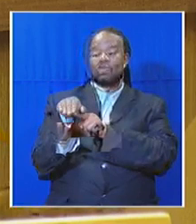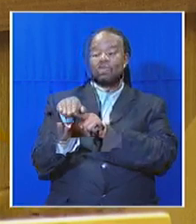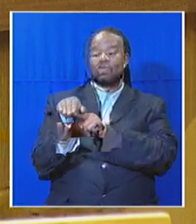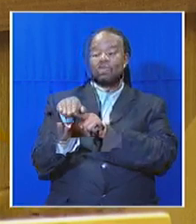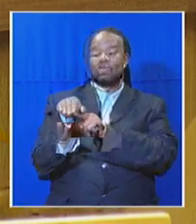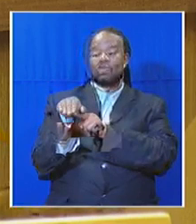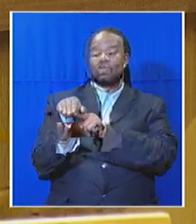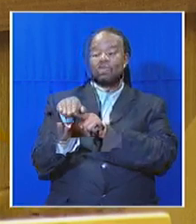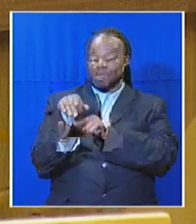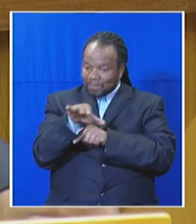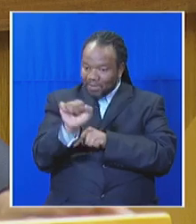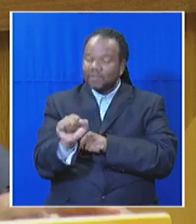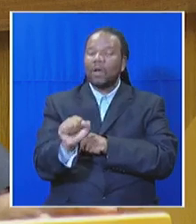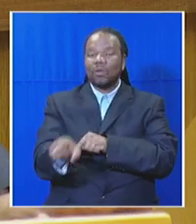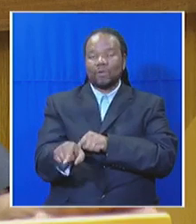Maine